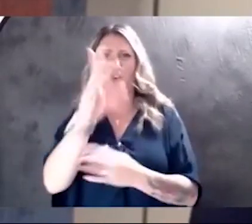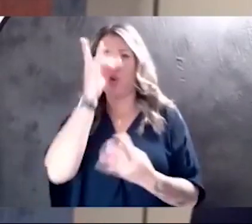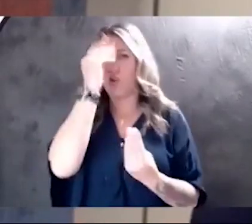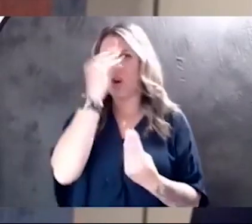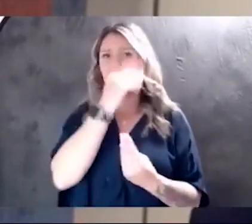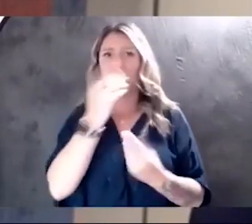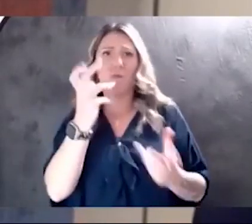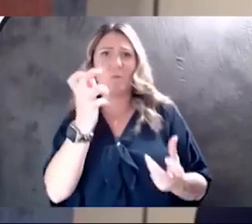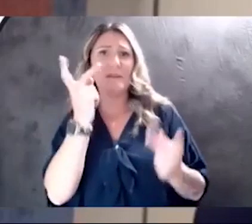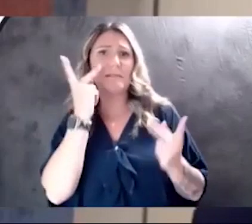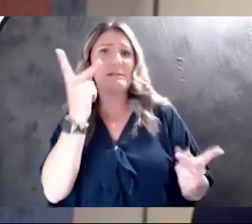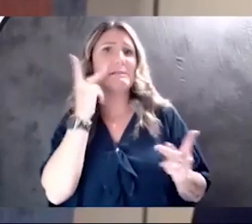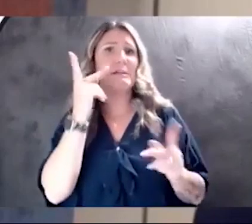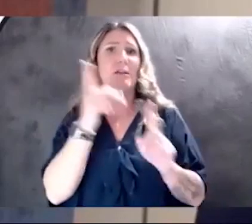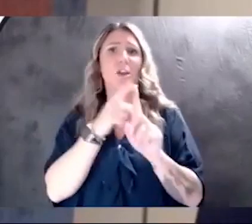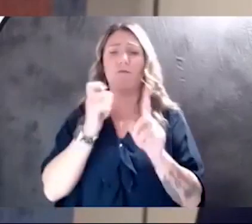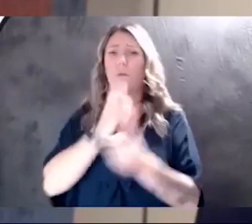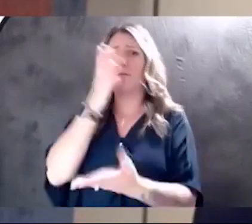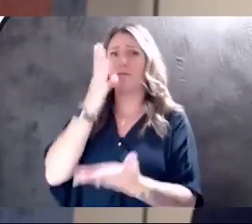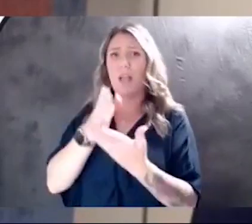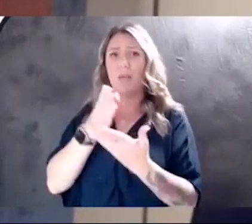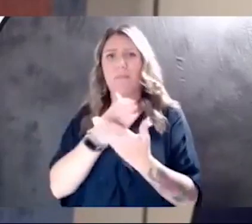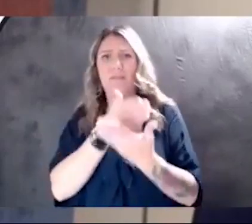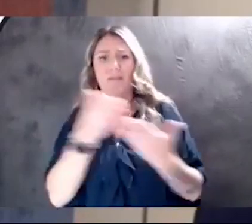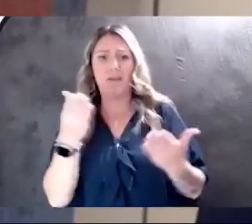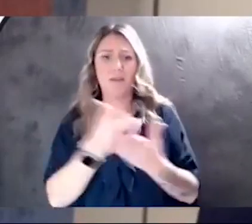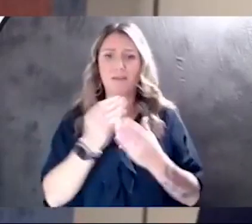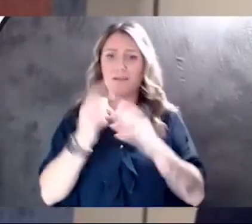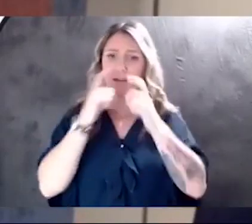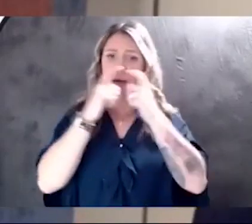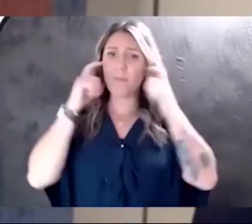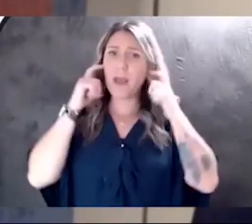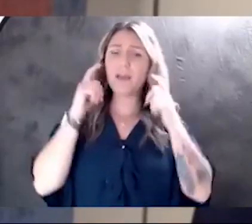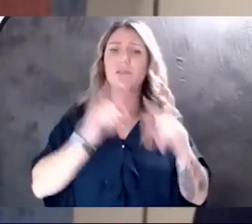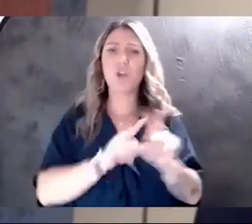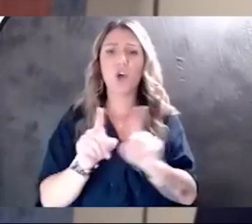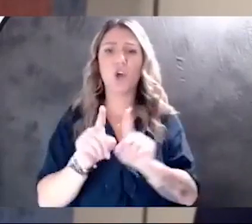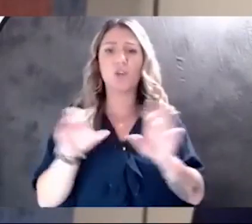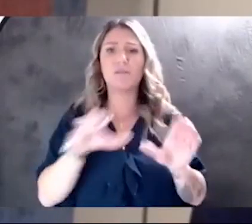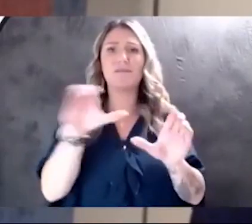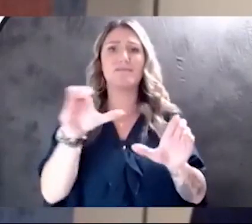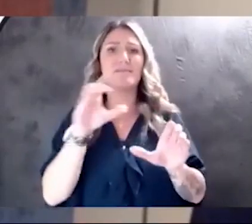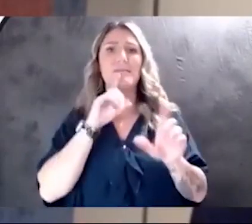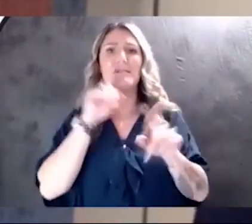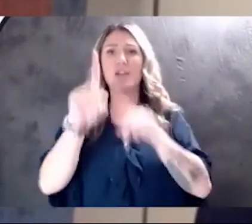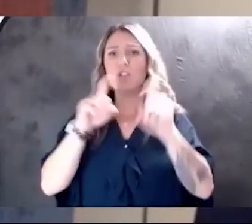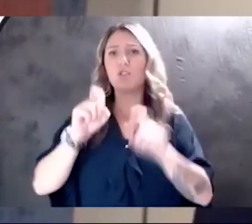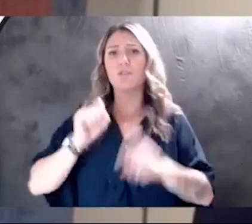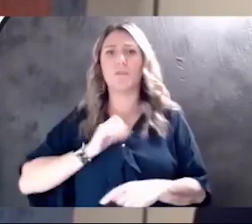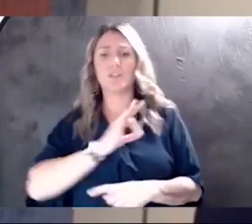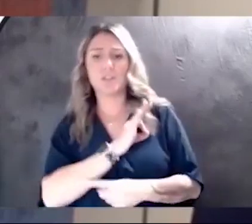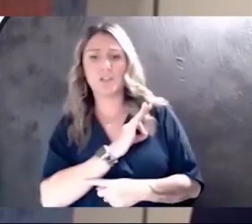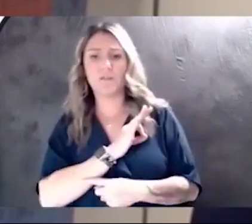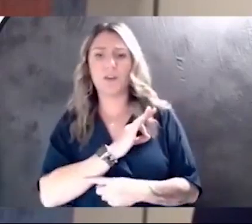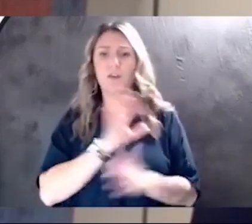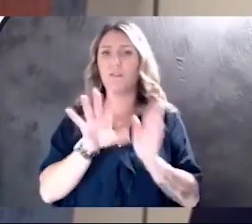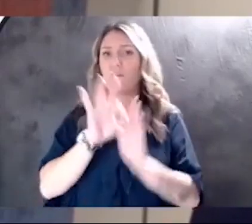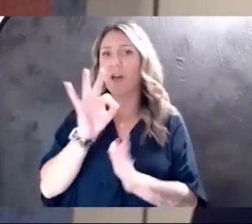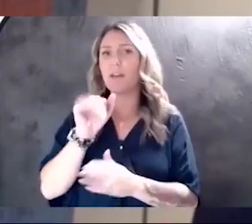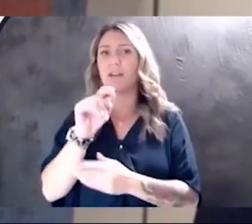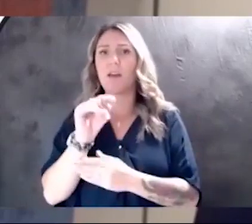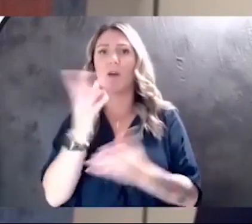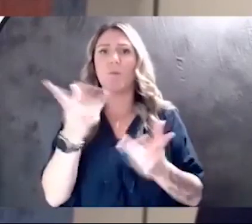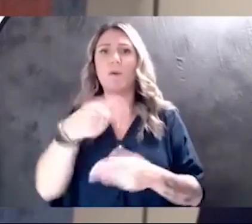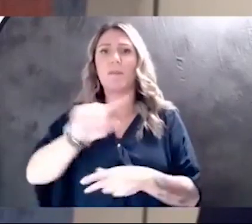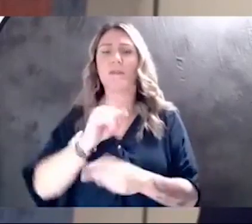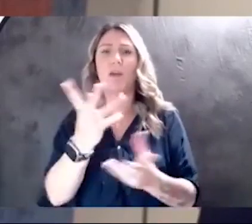for mitigating measures? What do they want to do with masking? We also did a survey of our staff to find out what they wanted.